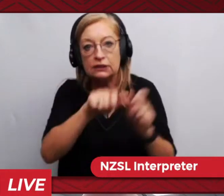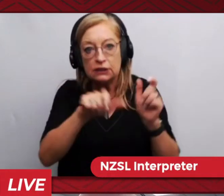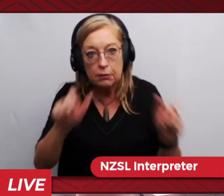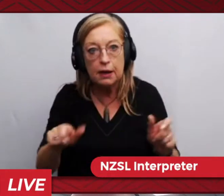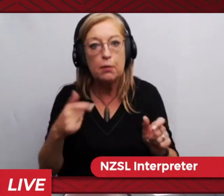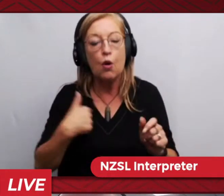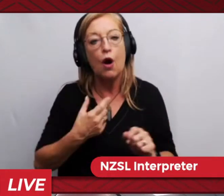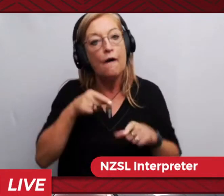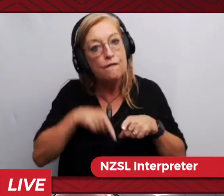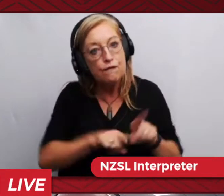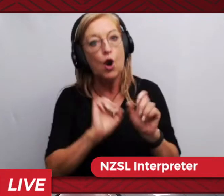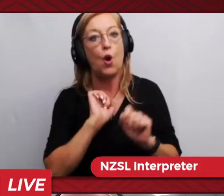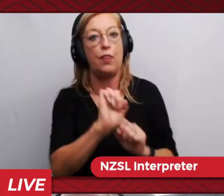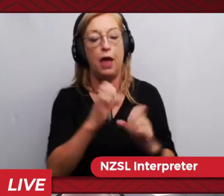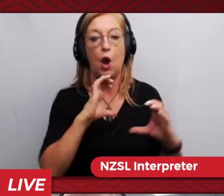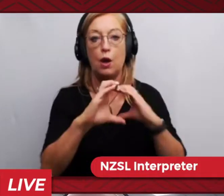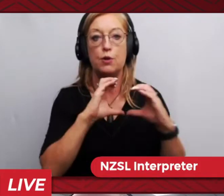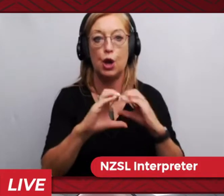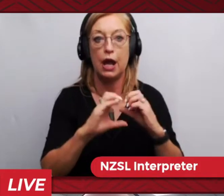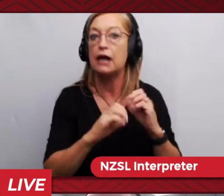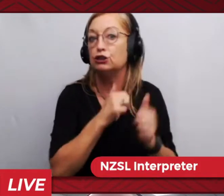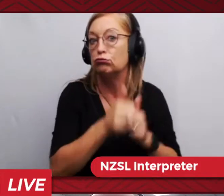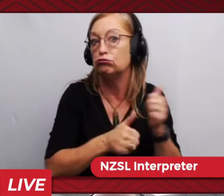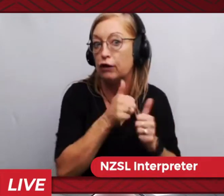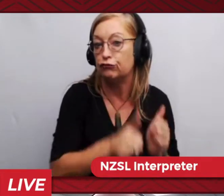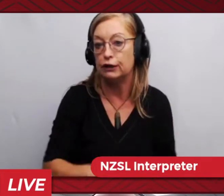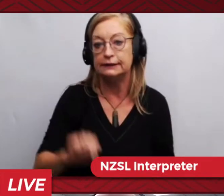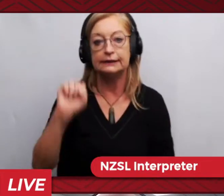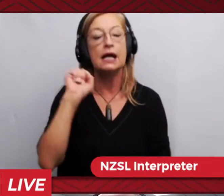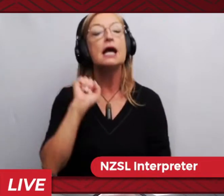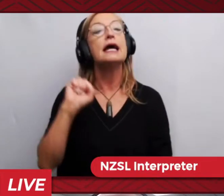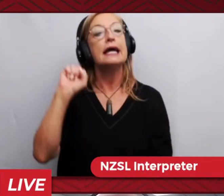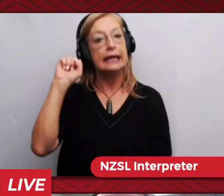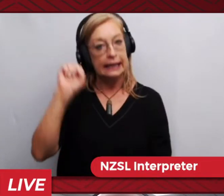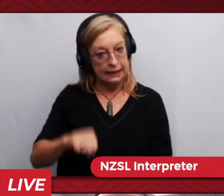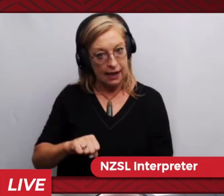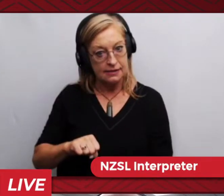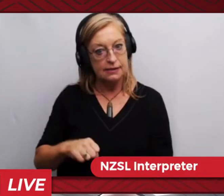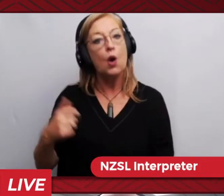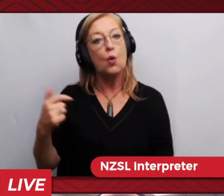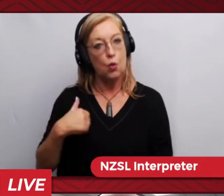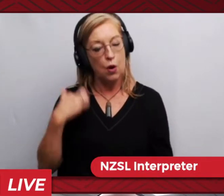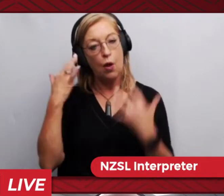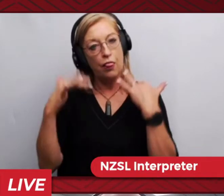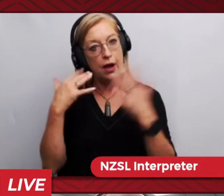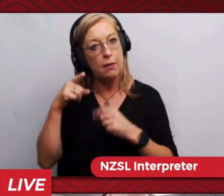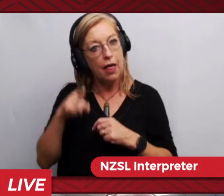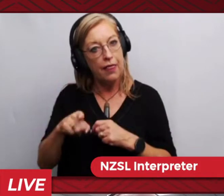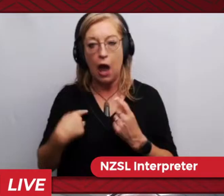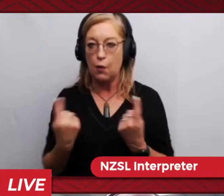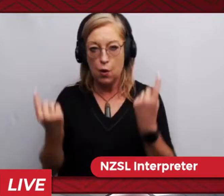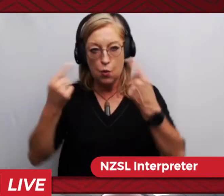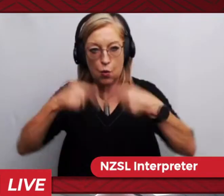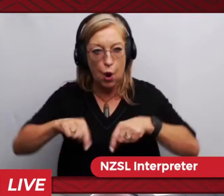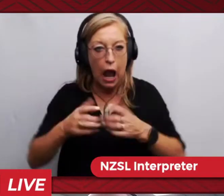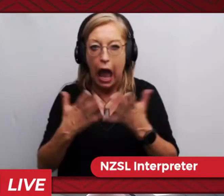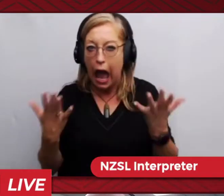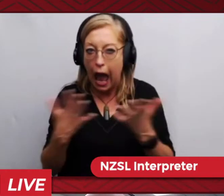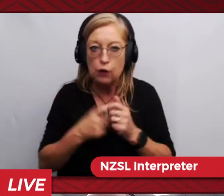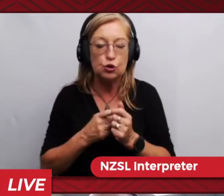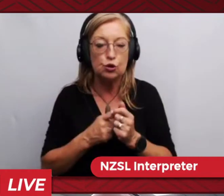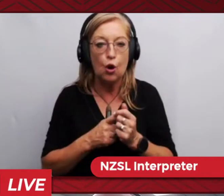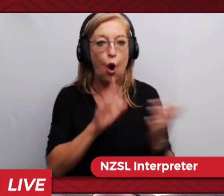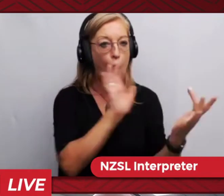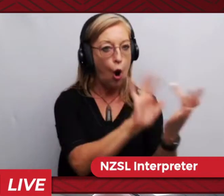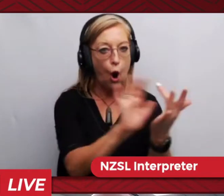preferences? Steph speaking, that is definitely something that we will need to consider as we work through how we're going to reach out and